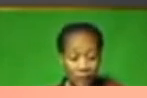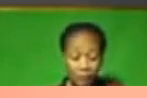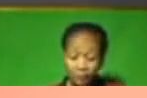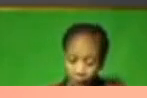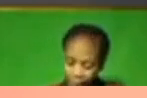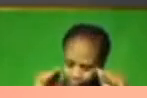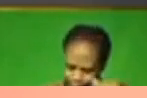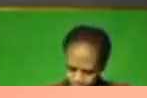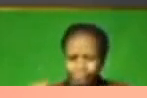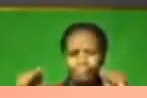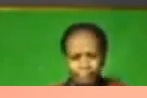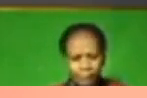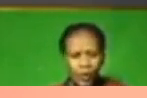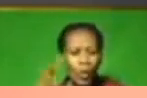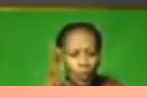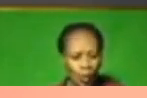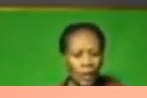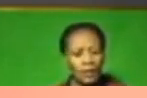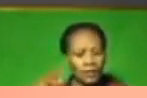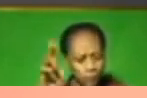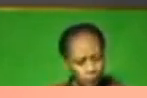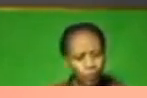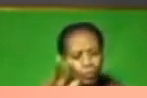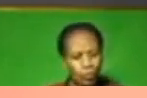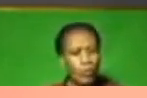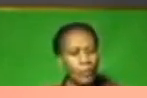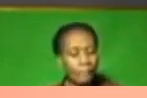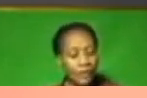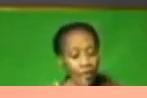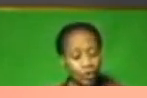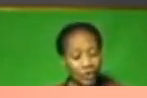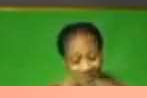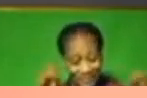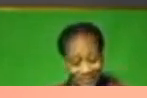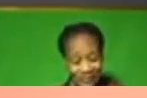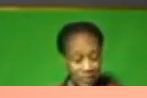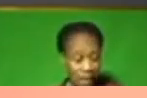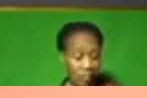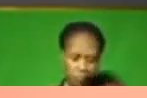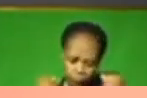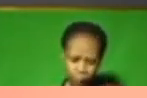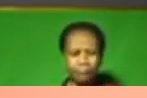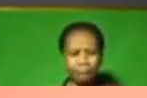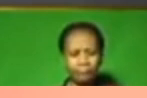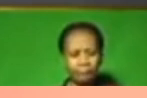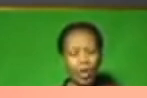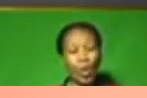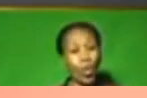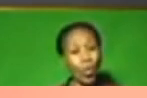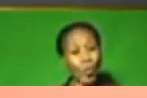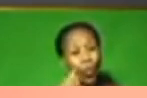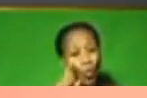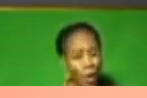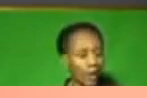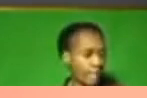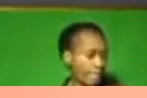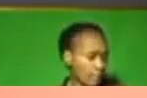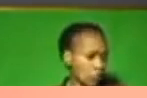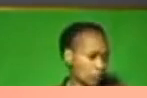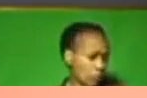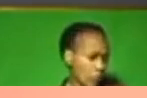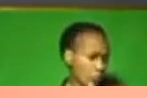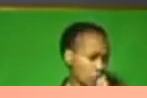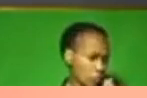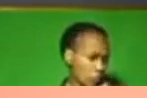to undertake to strengthen the health system. One of the most important areas of progress